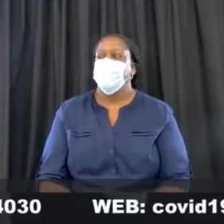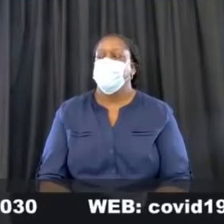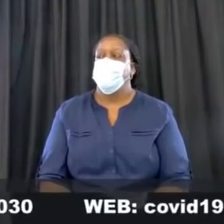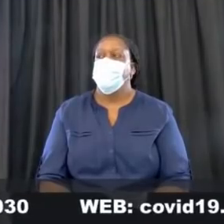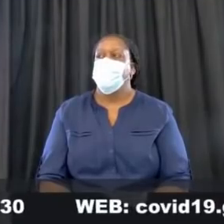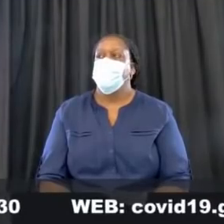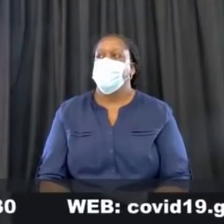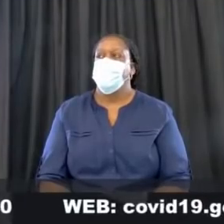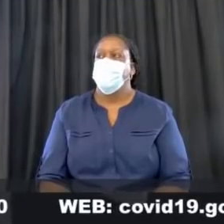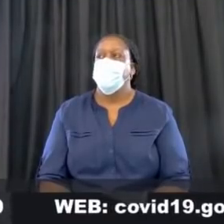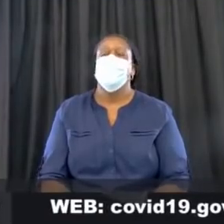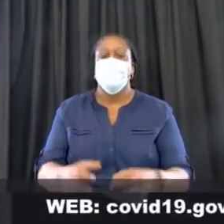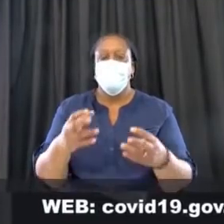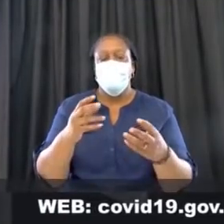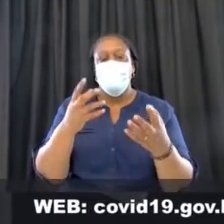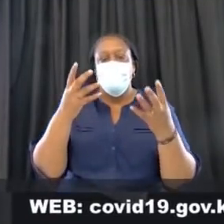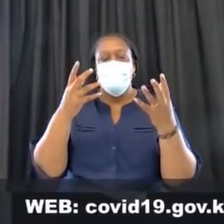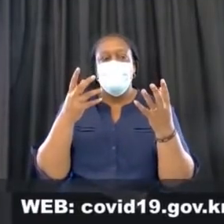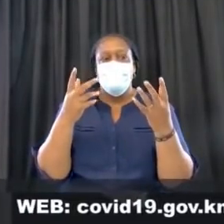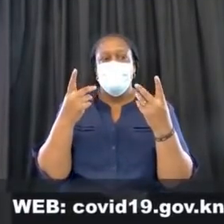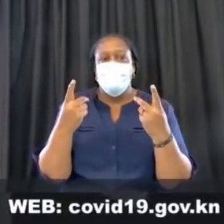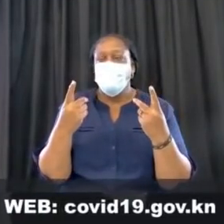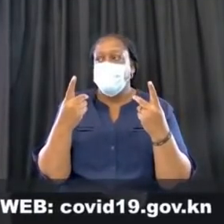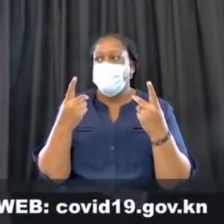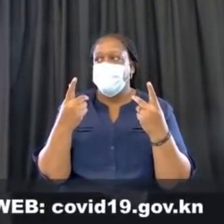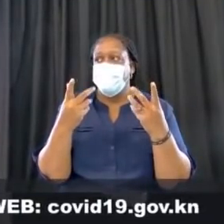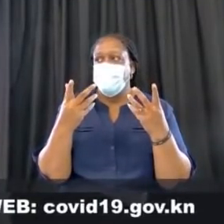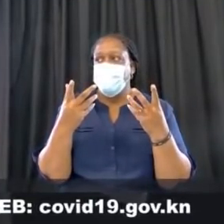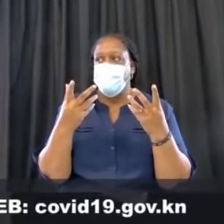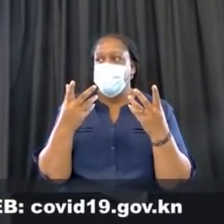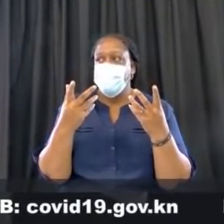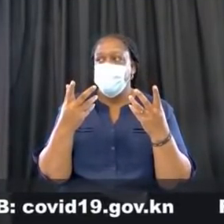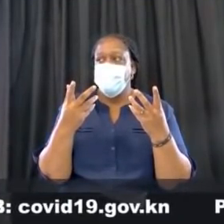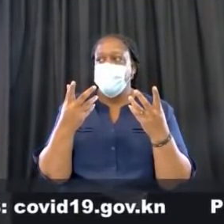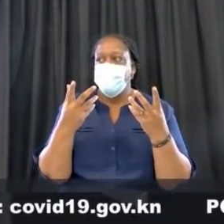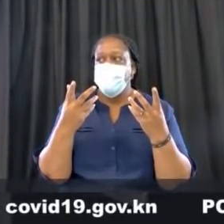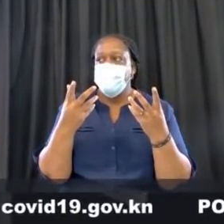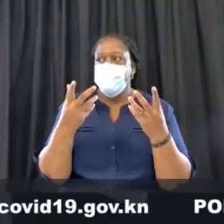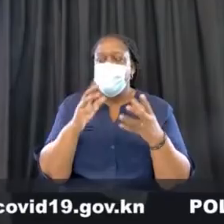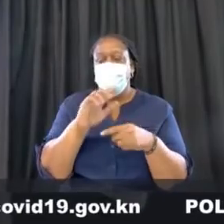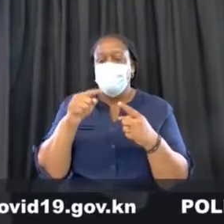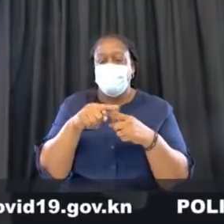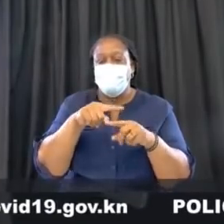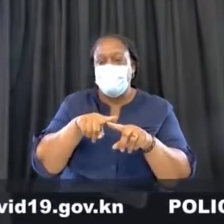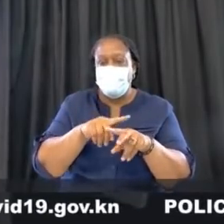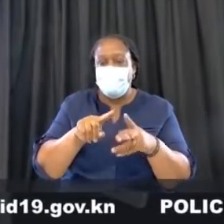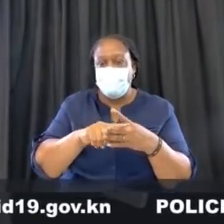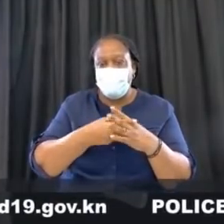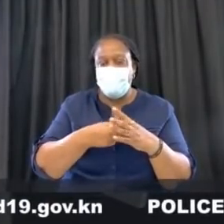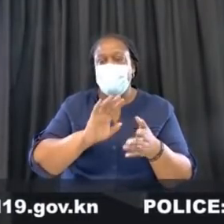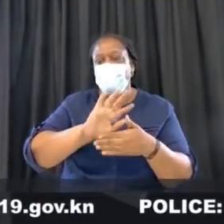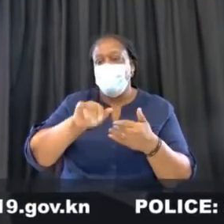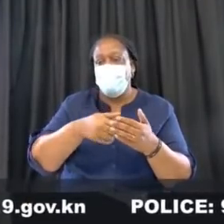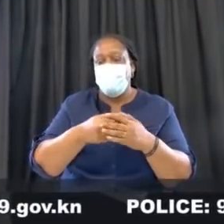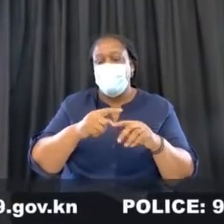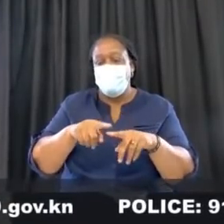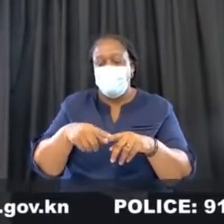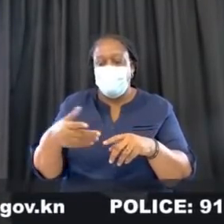program on the 22nd of February, I think it is, the vaccination program has expanded, and we have to